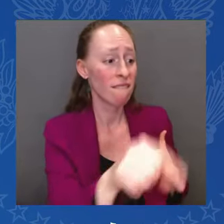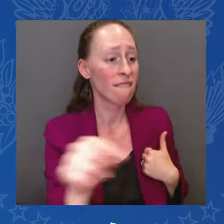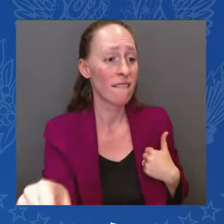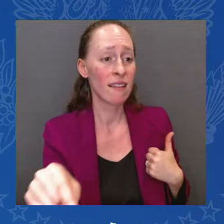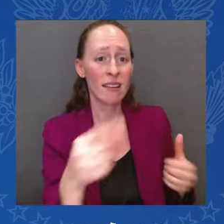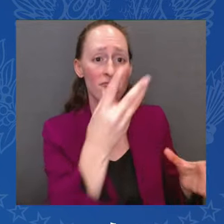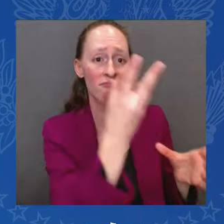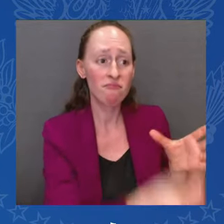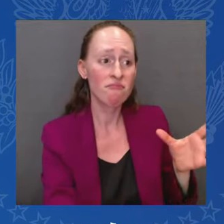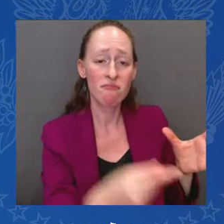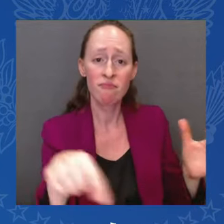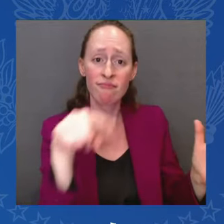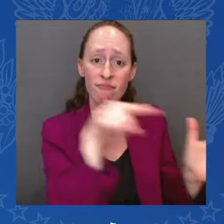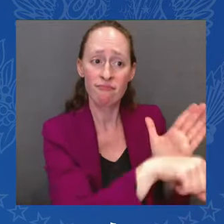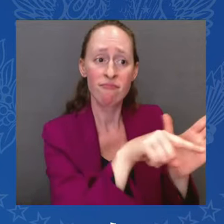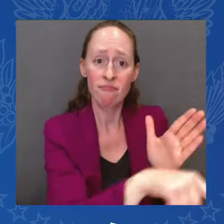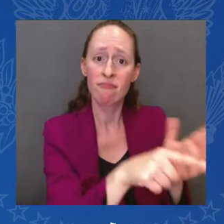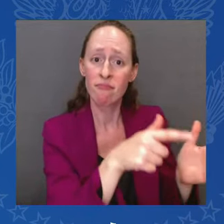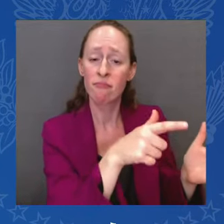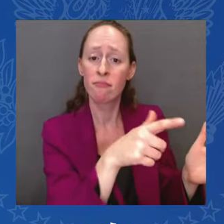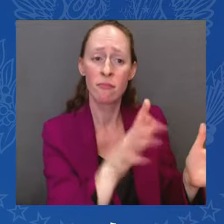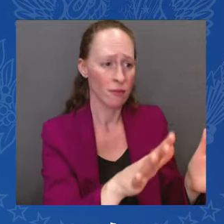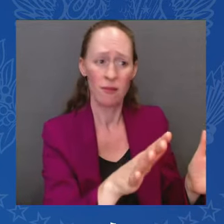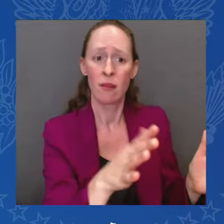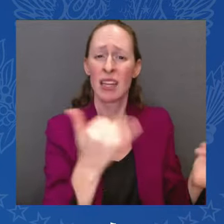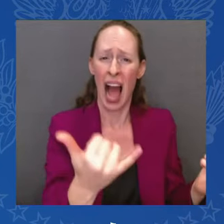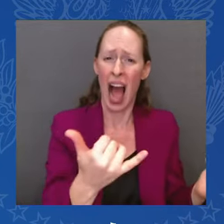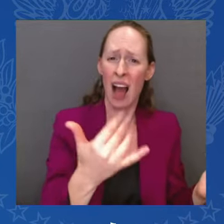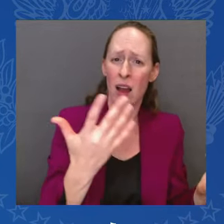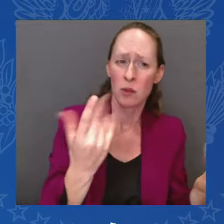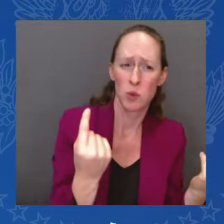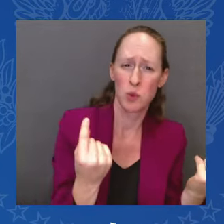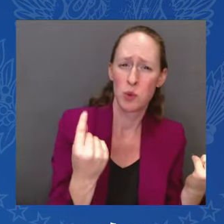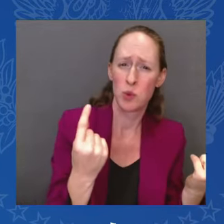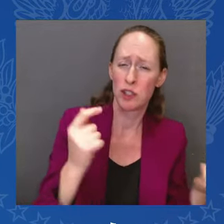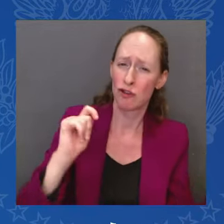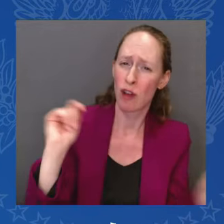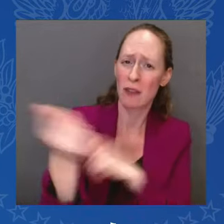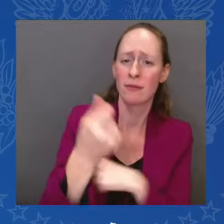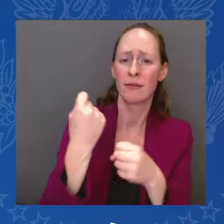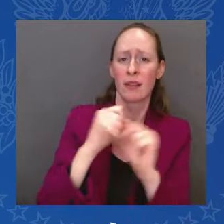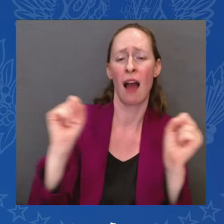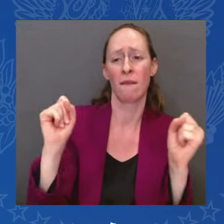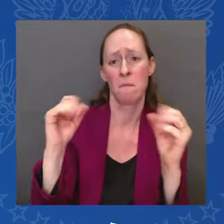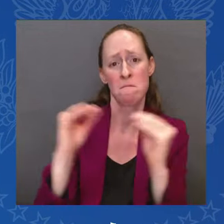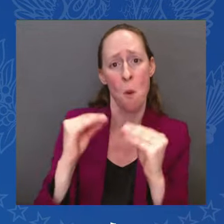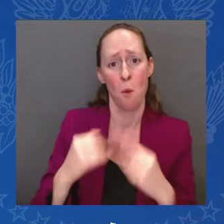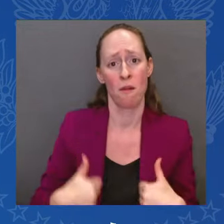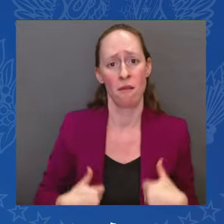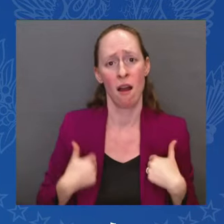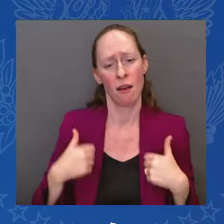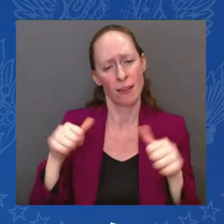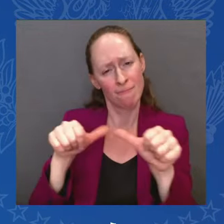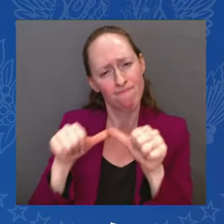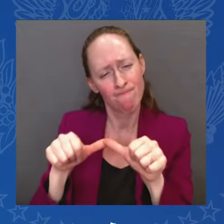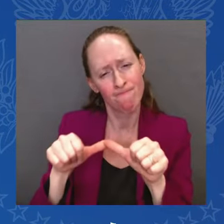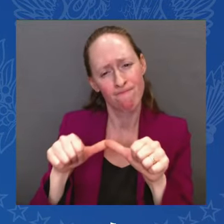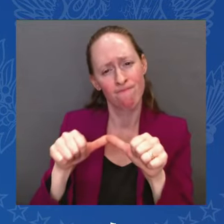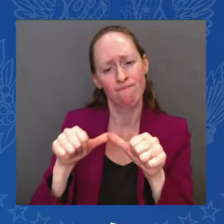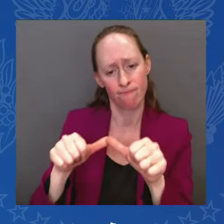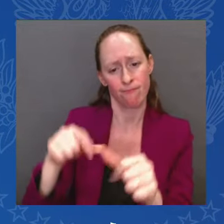this. We just have to keep going. We just have to keep the faith. We just have to remember who we